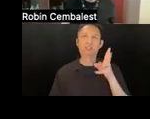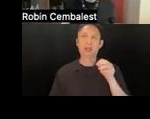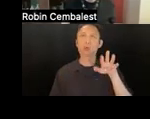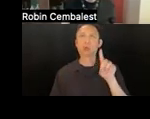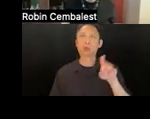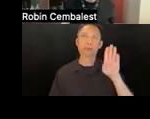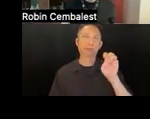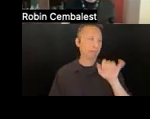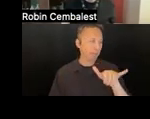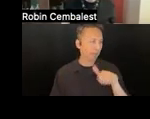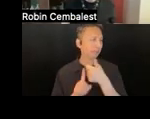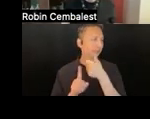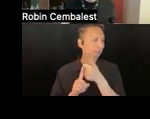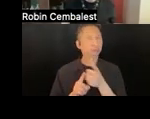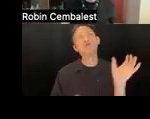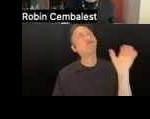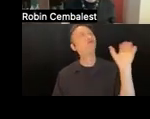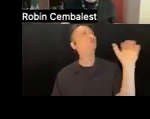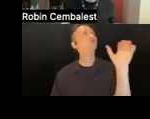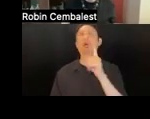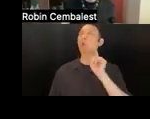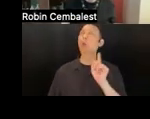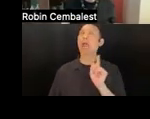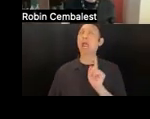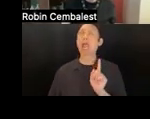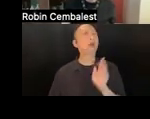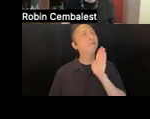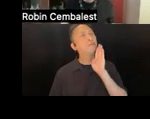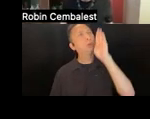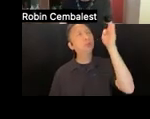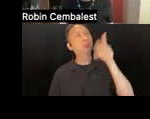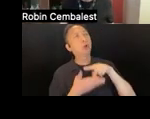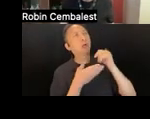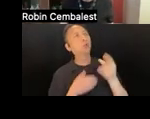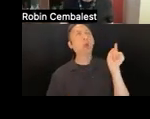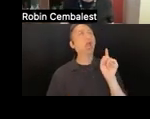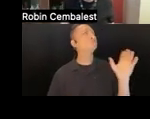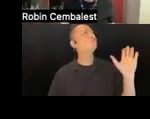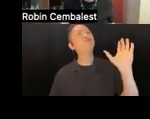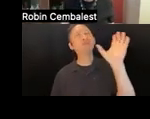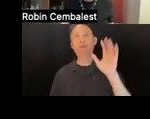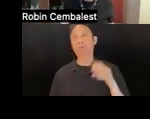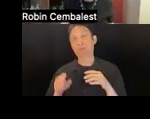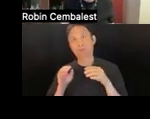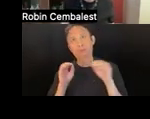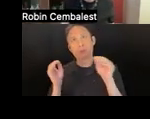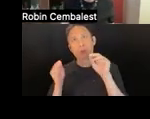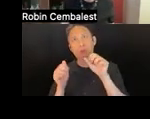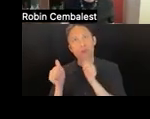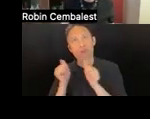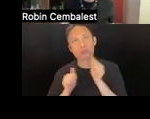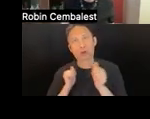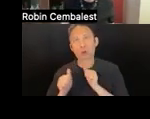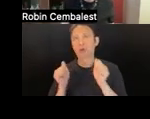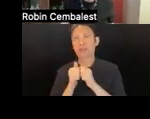location scouting for a future project, right? And again, no show makes itself, especially one involving